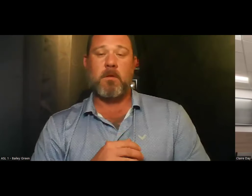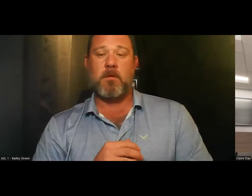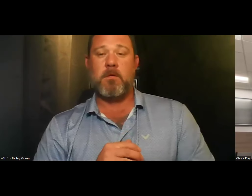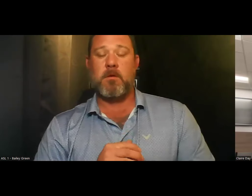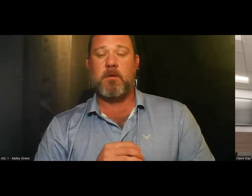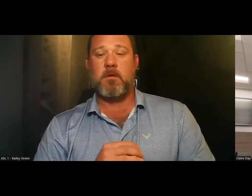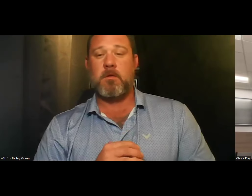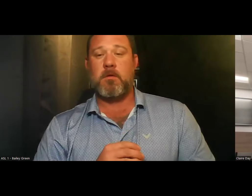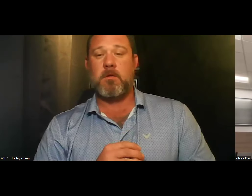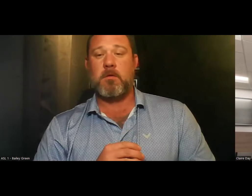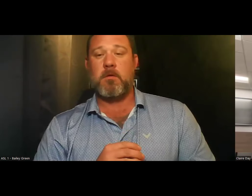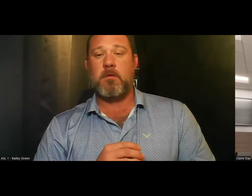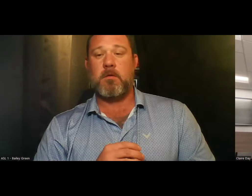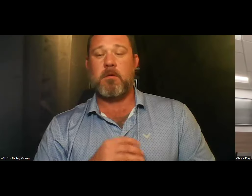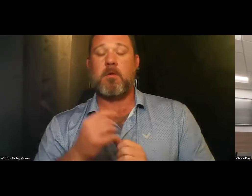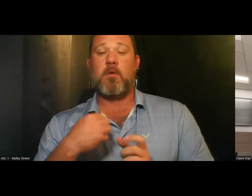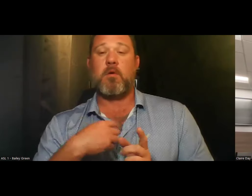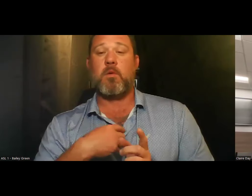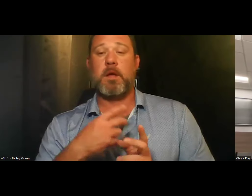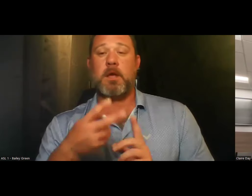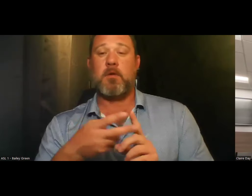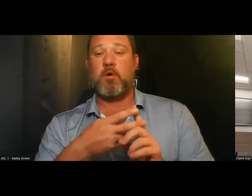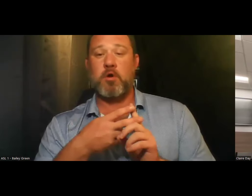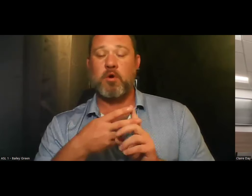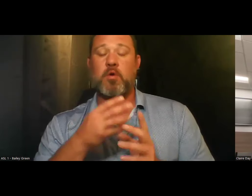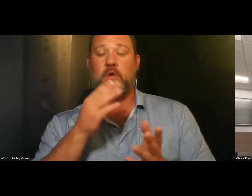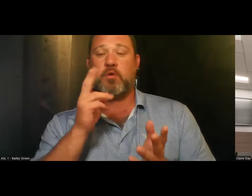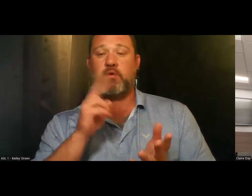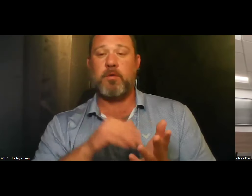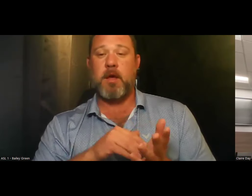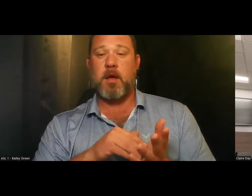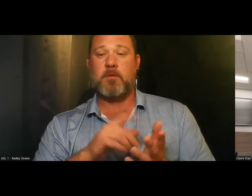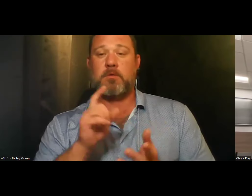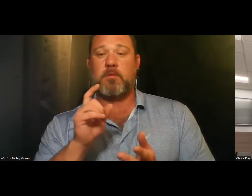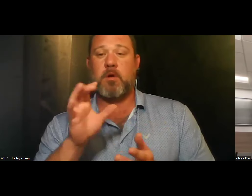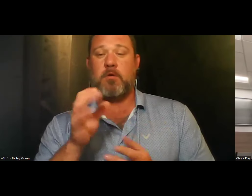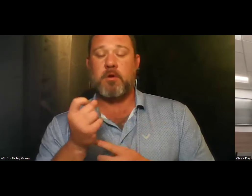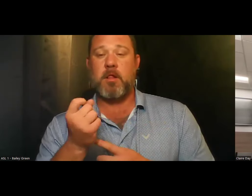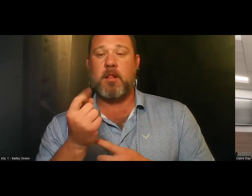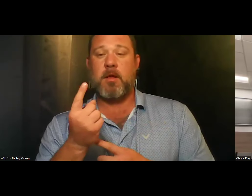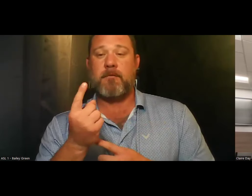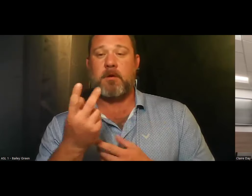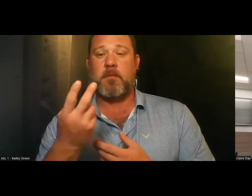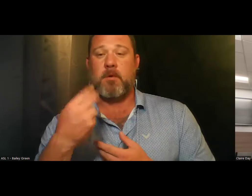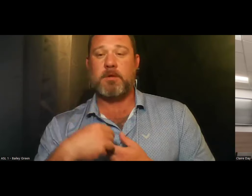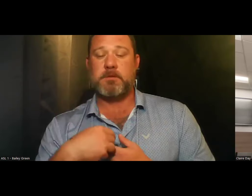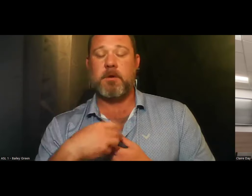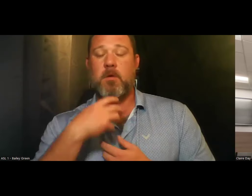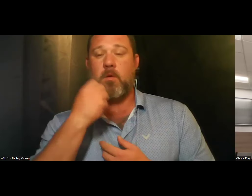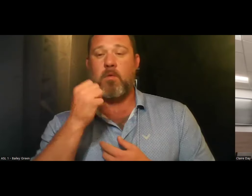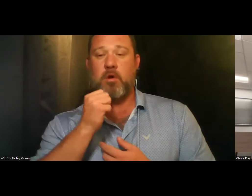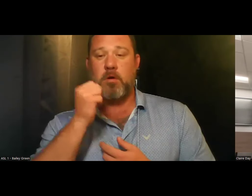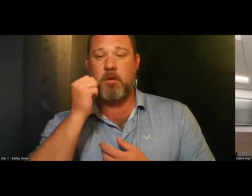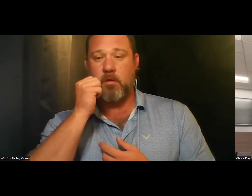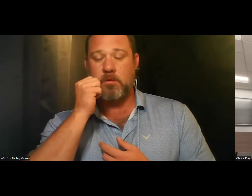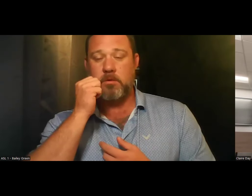in the United States. We recruited over 2,000, it was 2,111 participants, older adults from